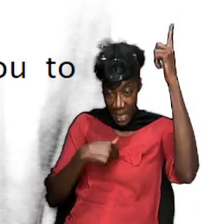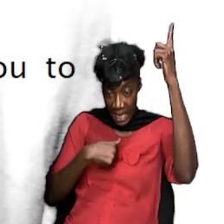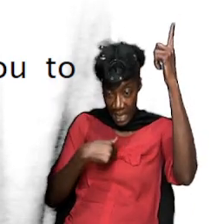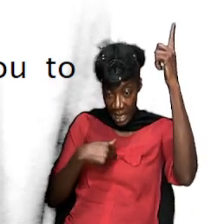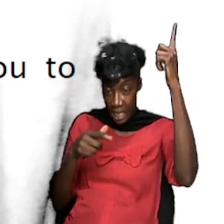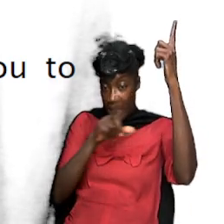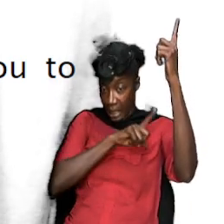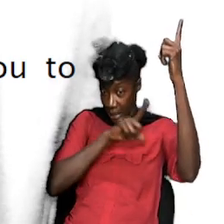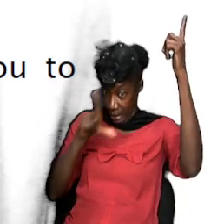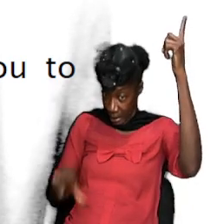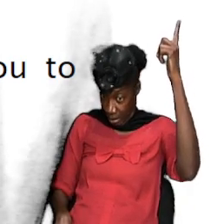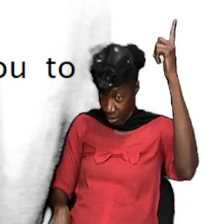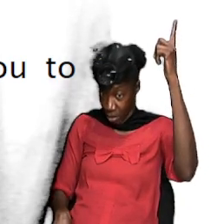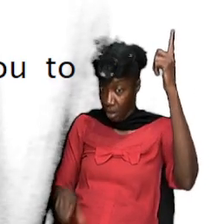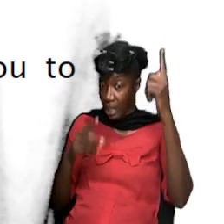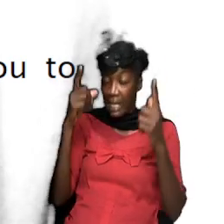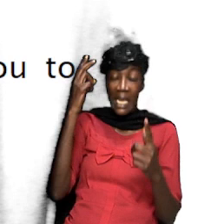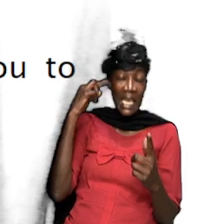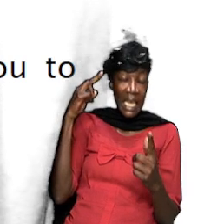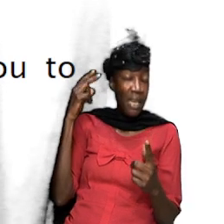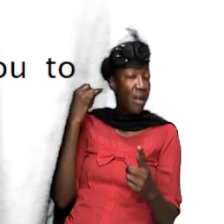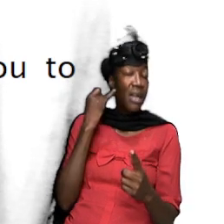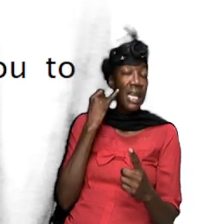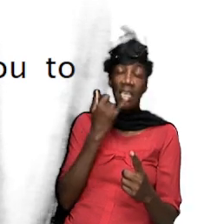the Lord our God is one.